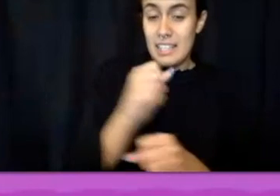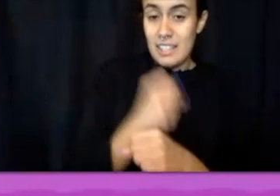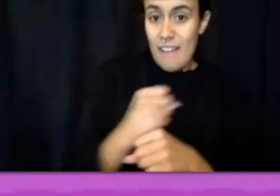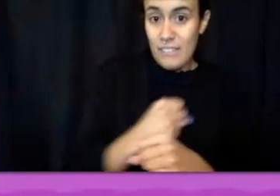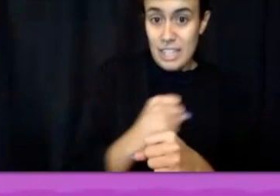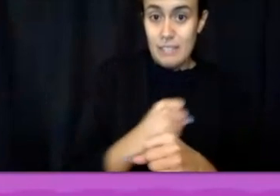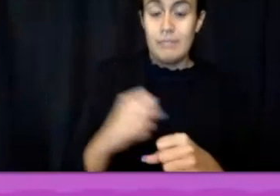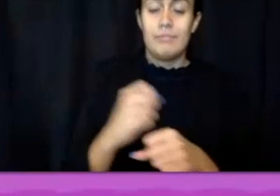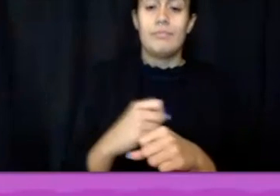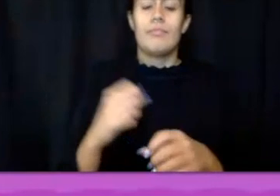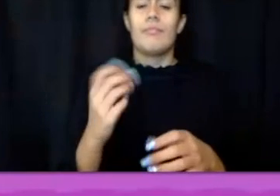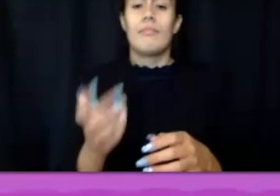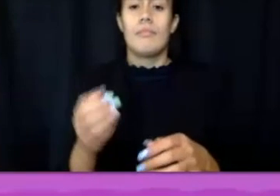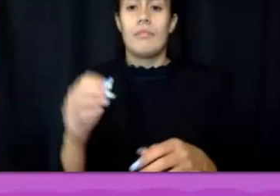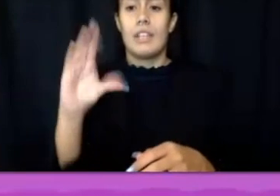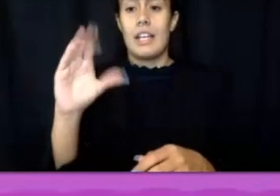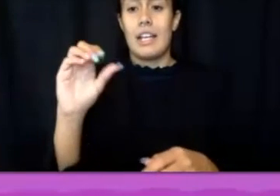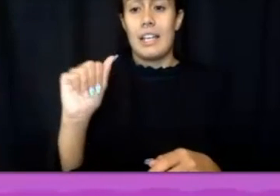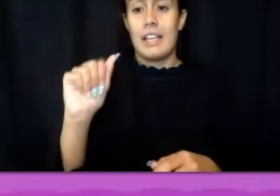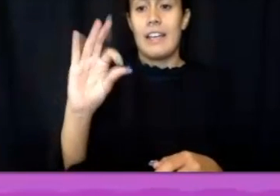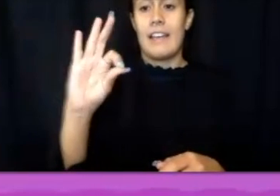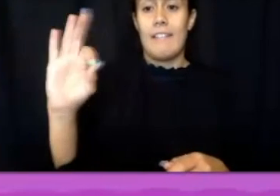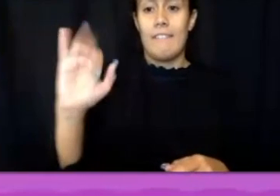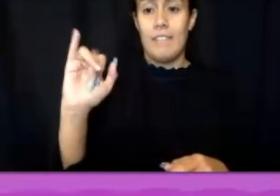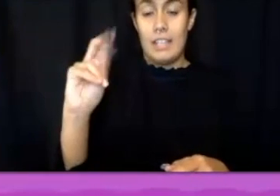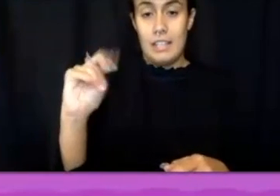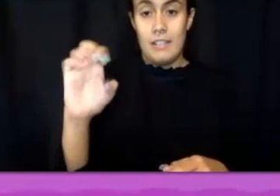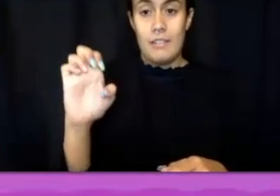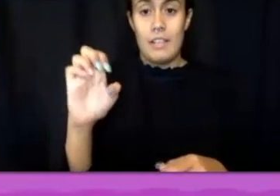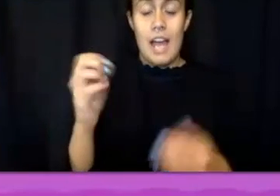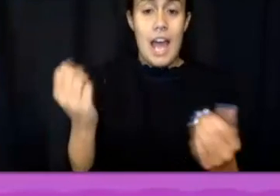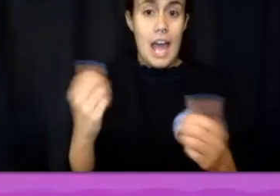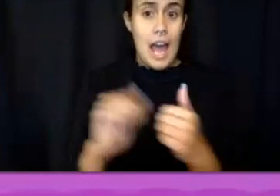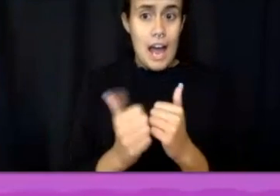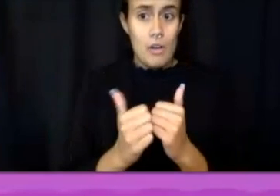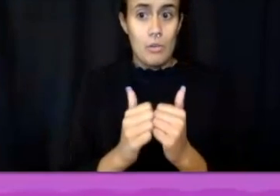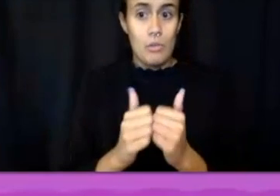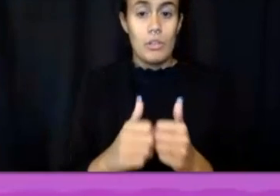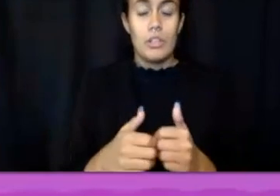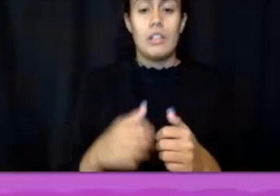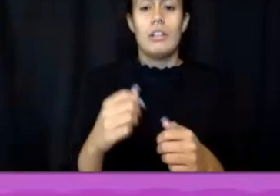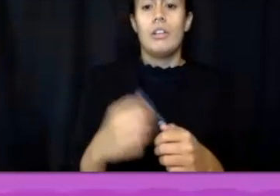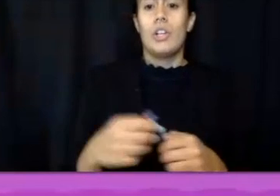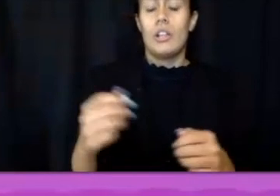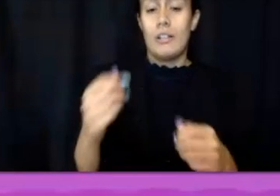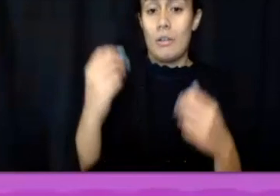every year. How exactly does it keep us awake? Find out with this video.